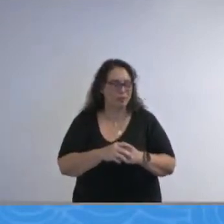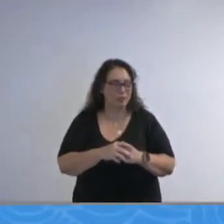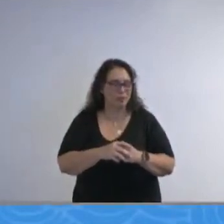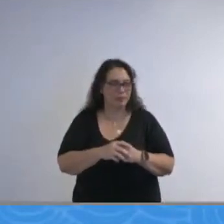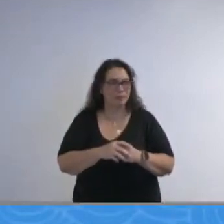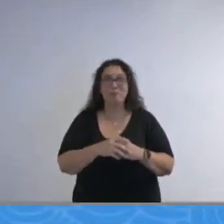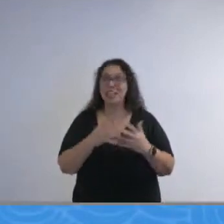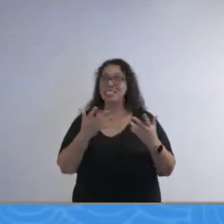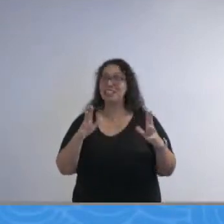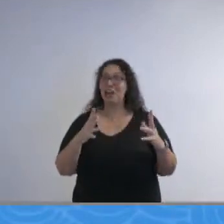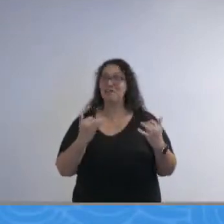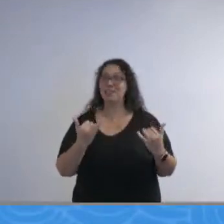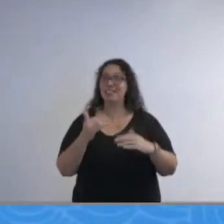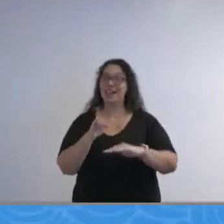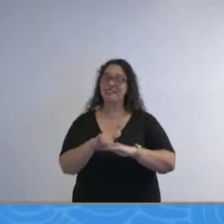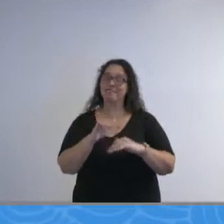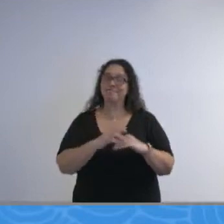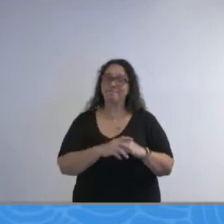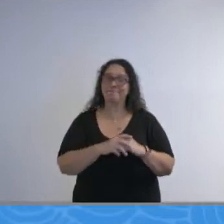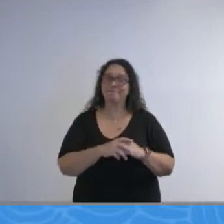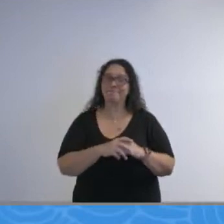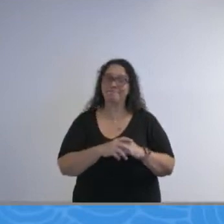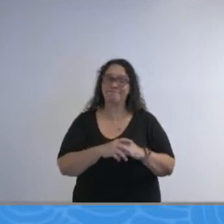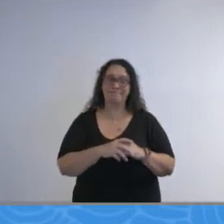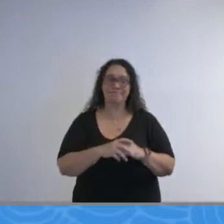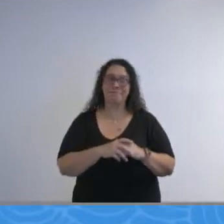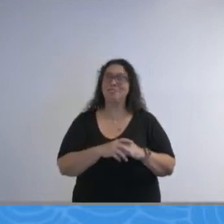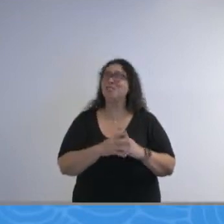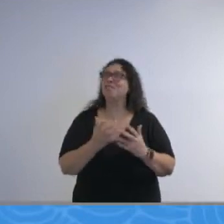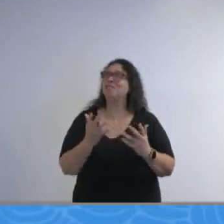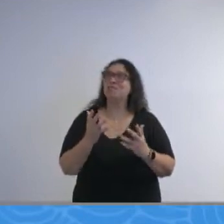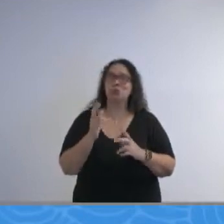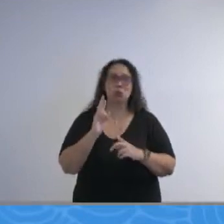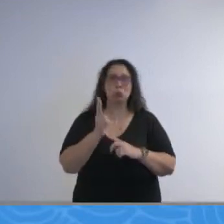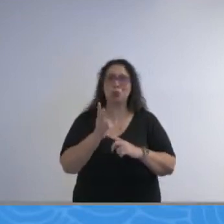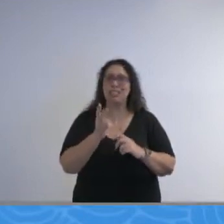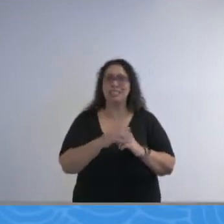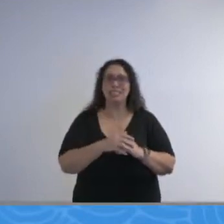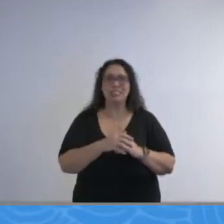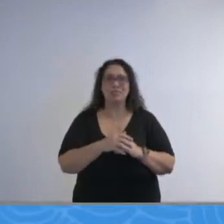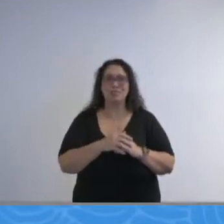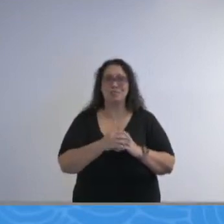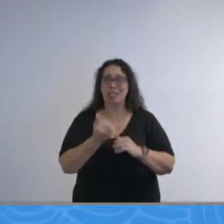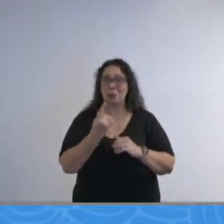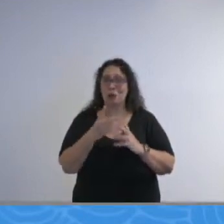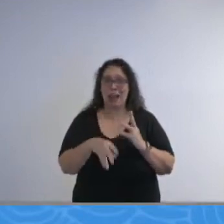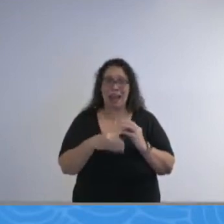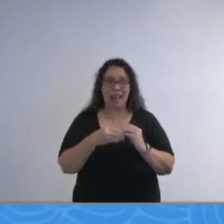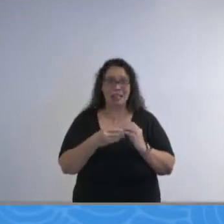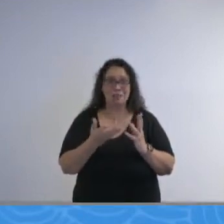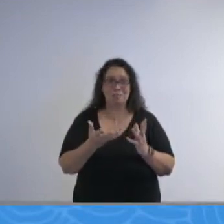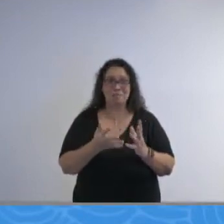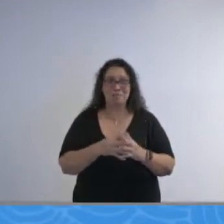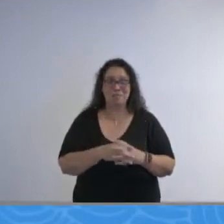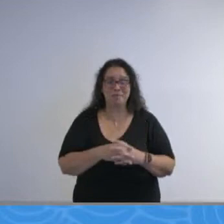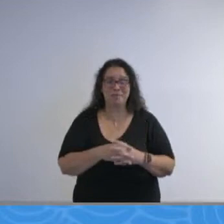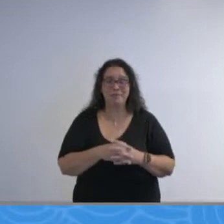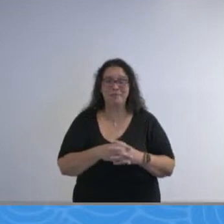hoy. I think that's all for tonight. We have 2 minutes if anybody wants to add anything.